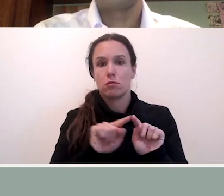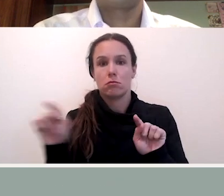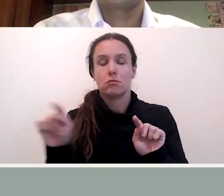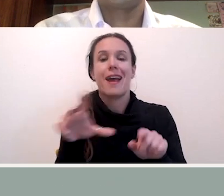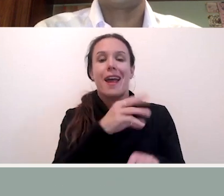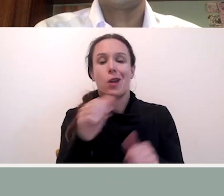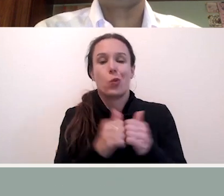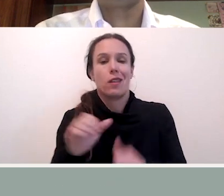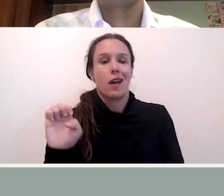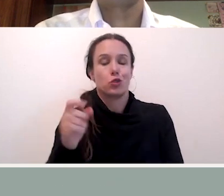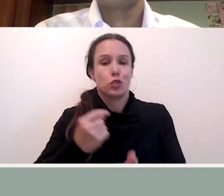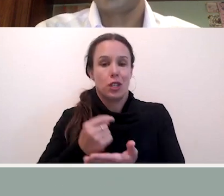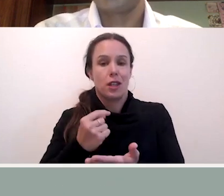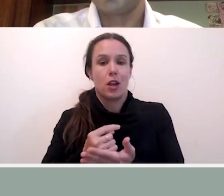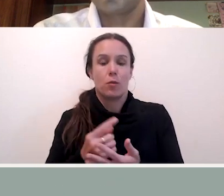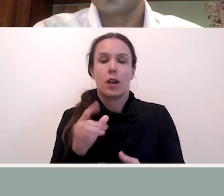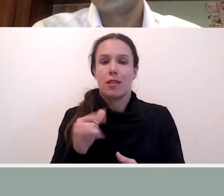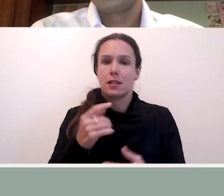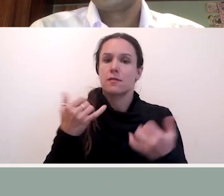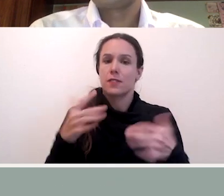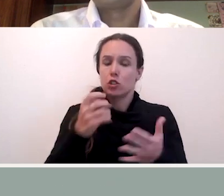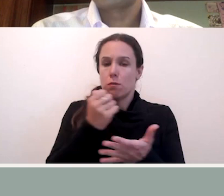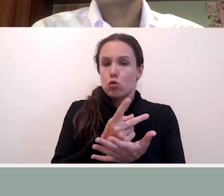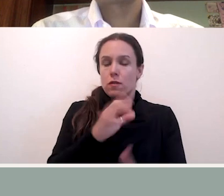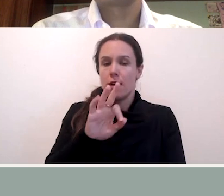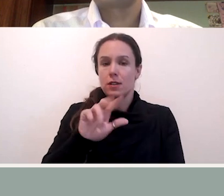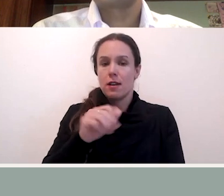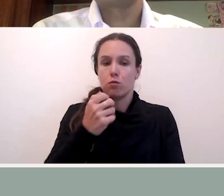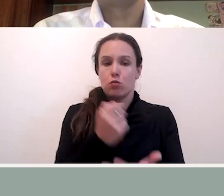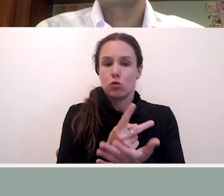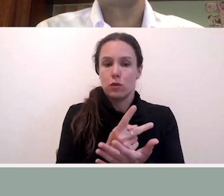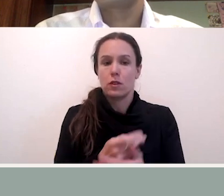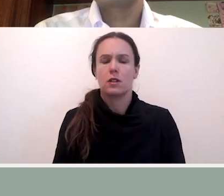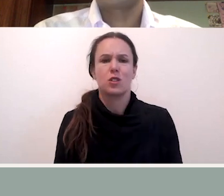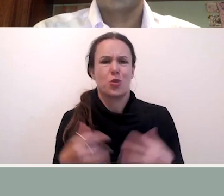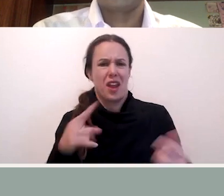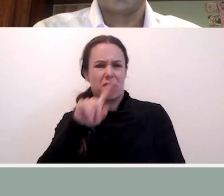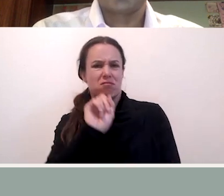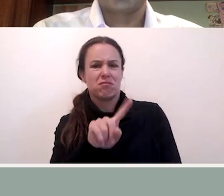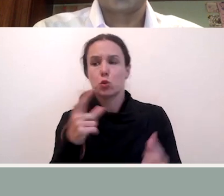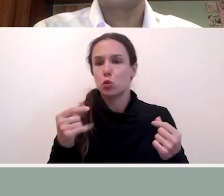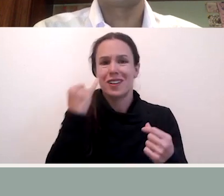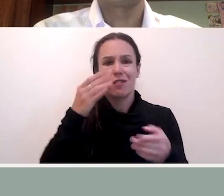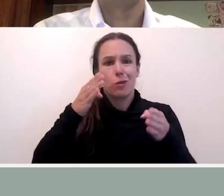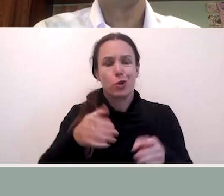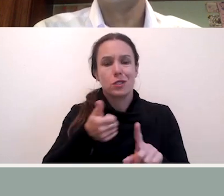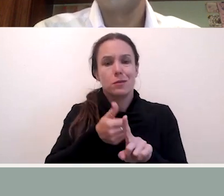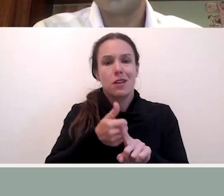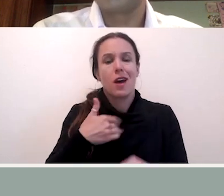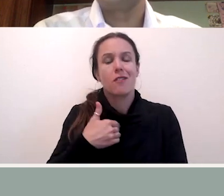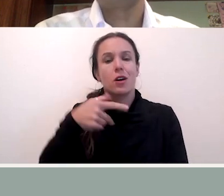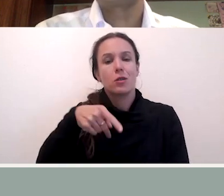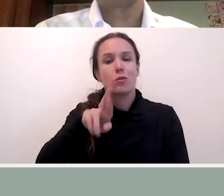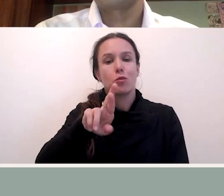is now first-line FDA approved. The big question is what to do if someone has progressive disease. Can you